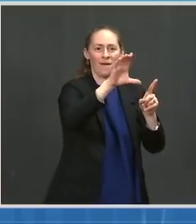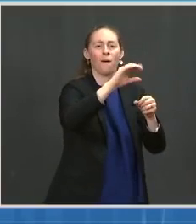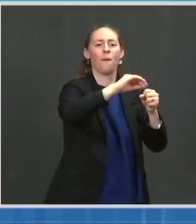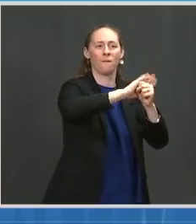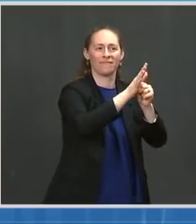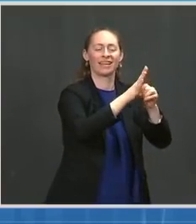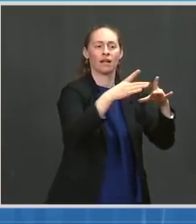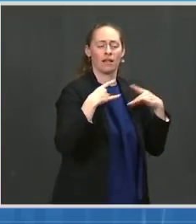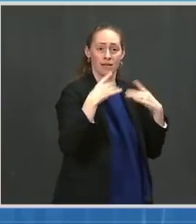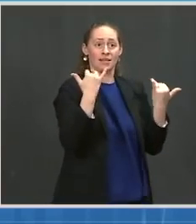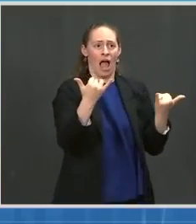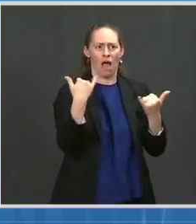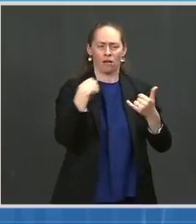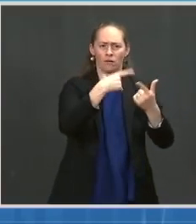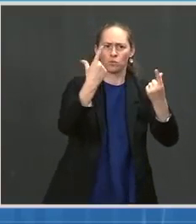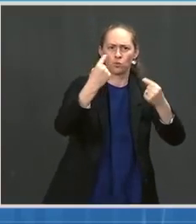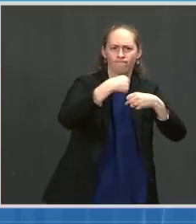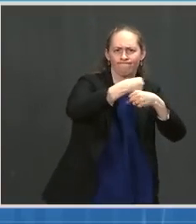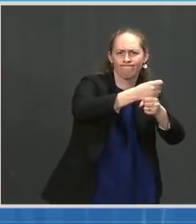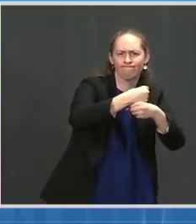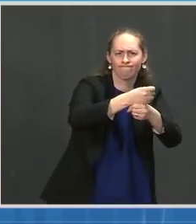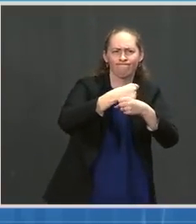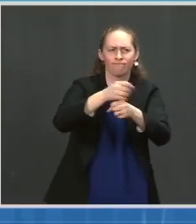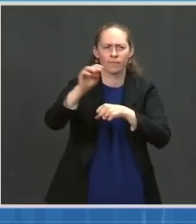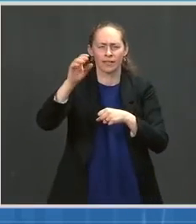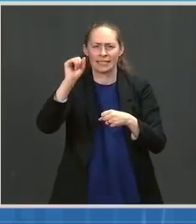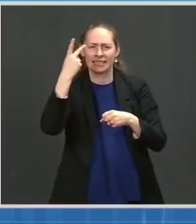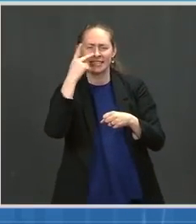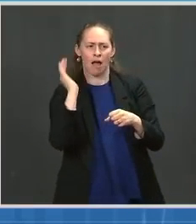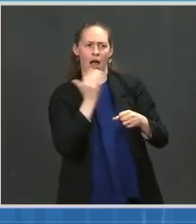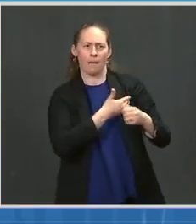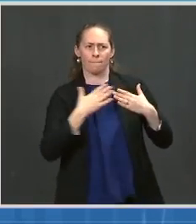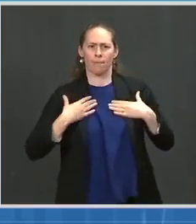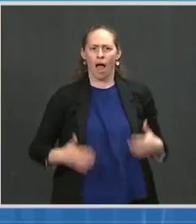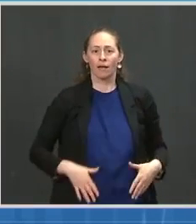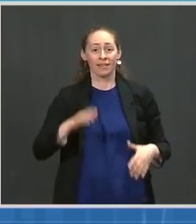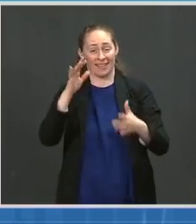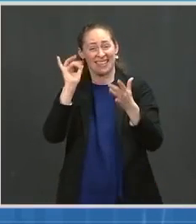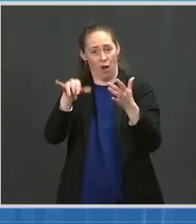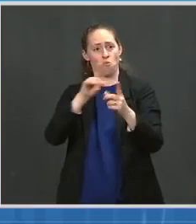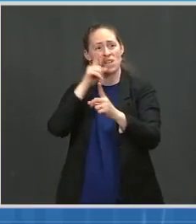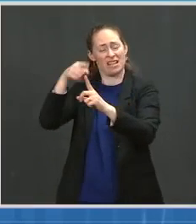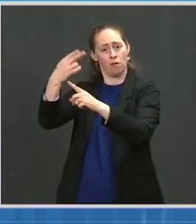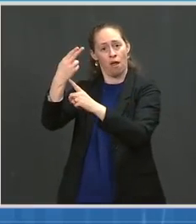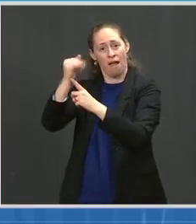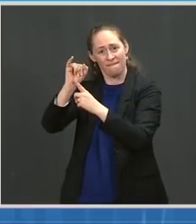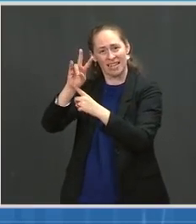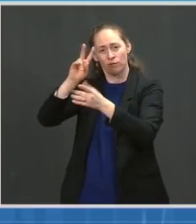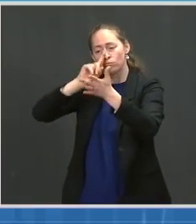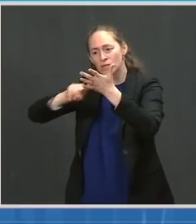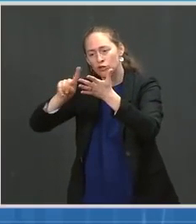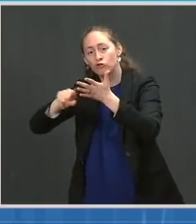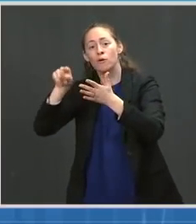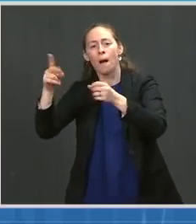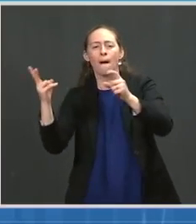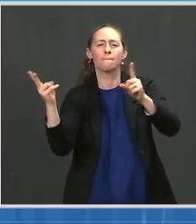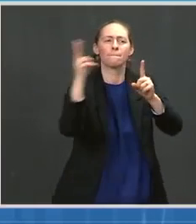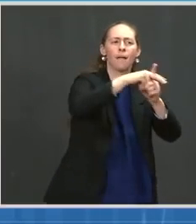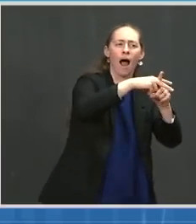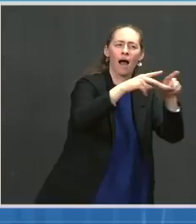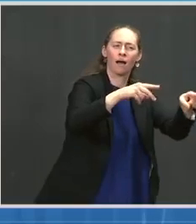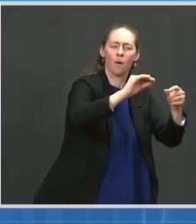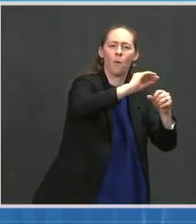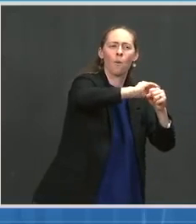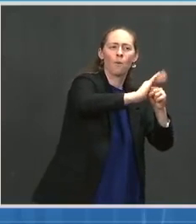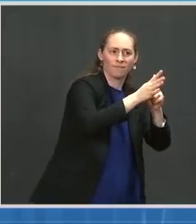slide. This work was done with great intensity also at the NIH Vaccine Research Center. And